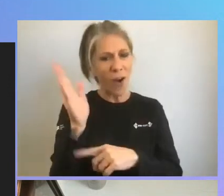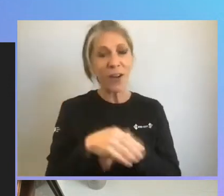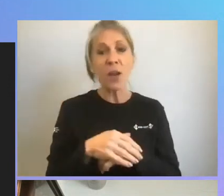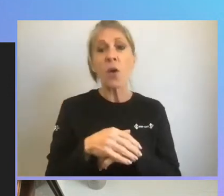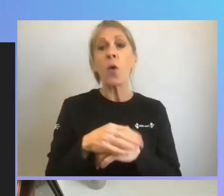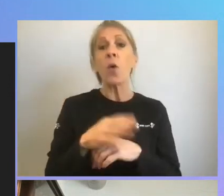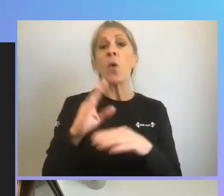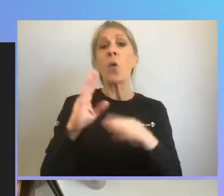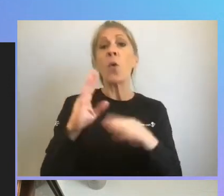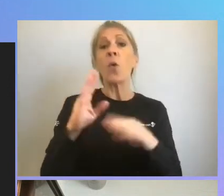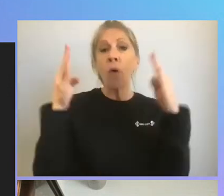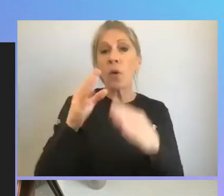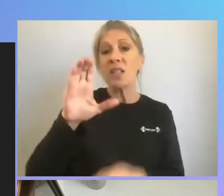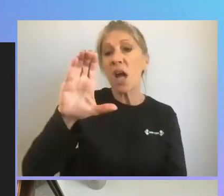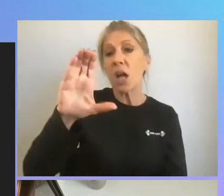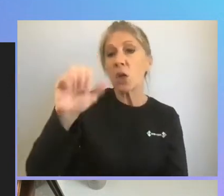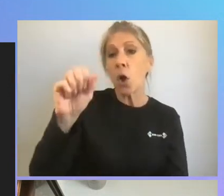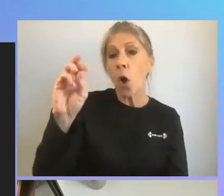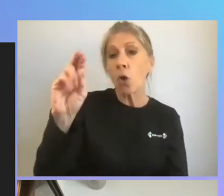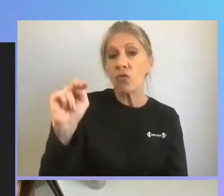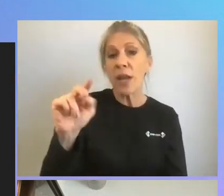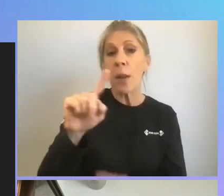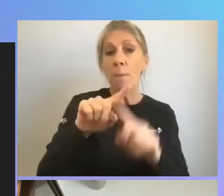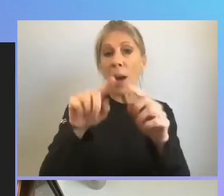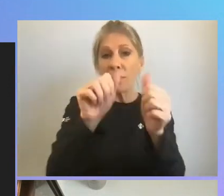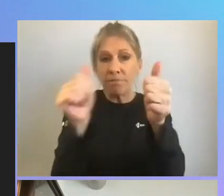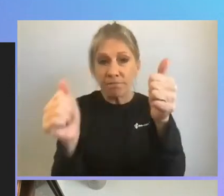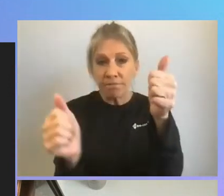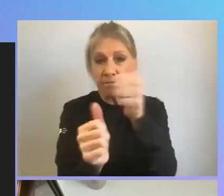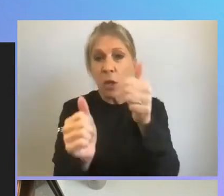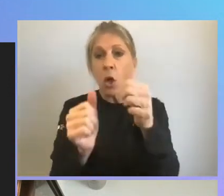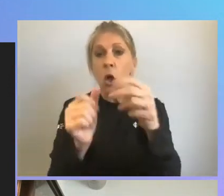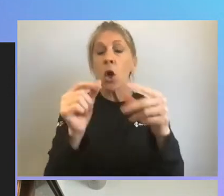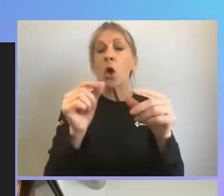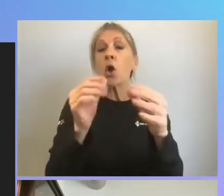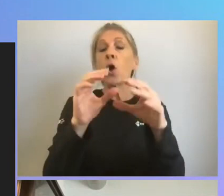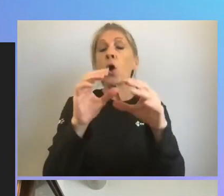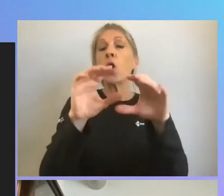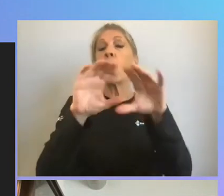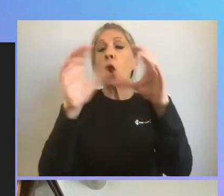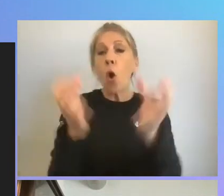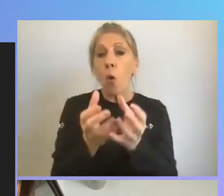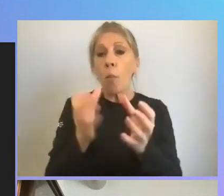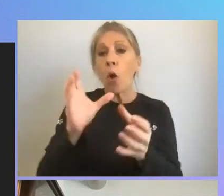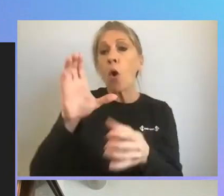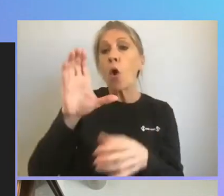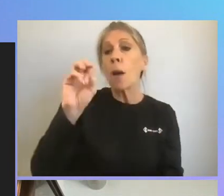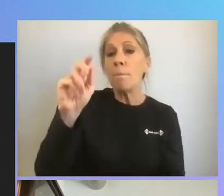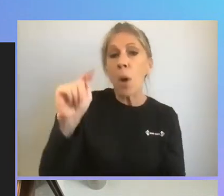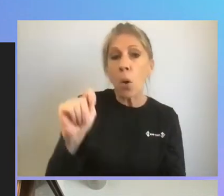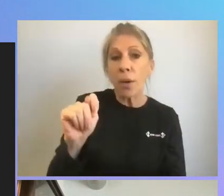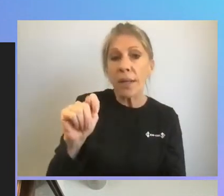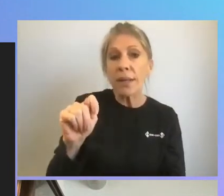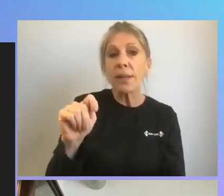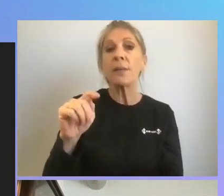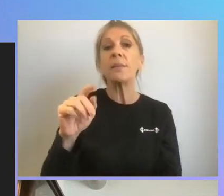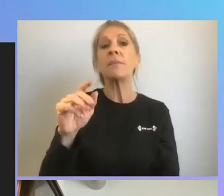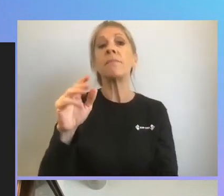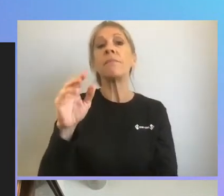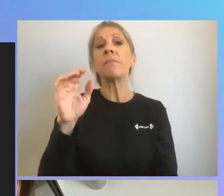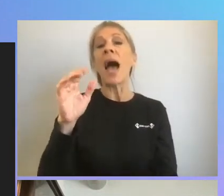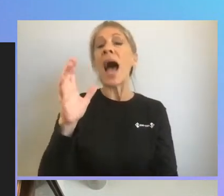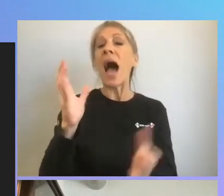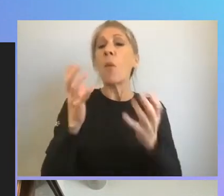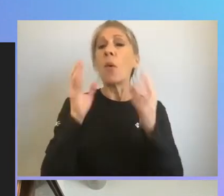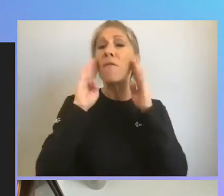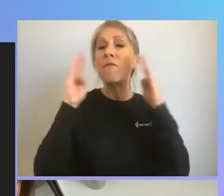Cauldron, which was really fun. But below that, I have this global components property declared in my YAML file, and I want to focus